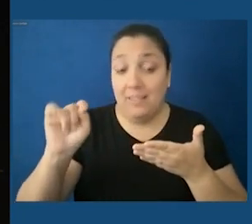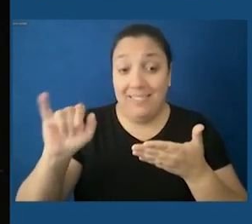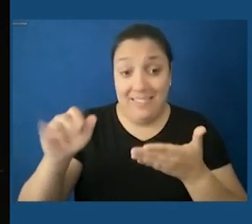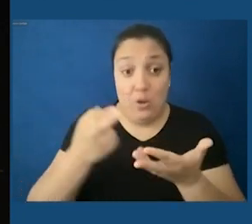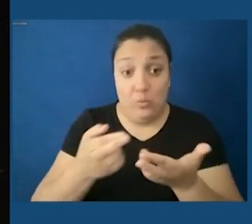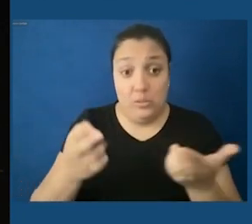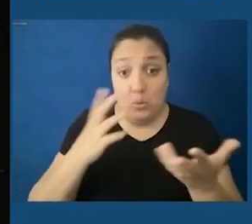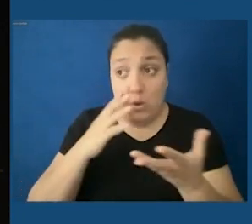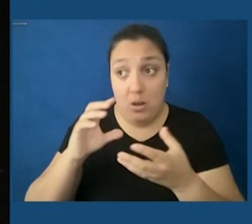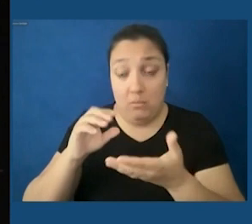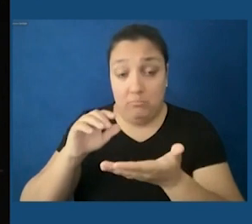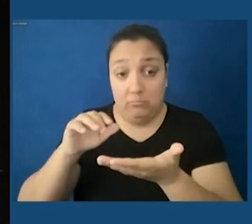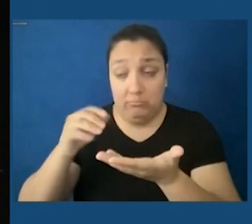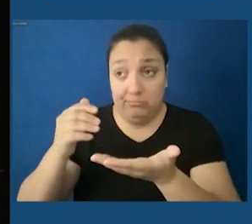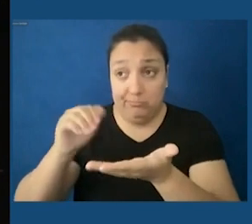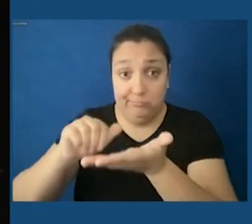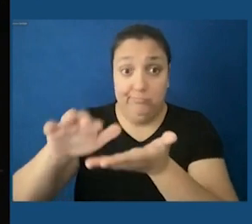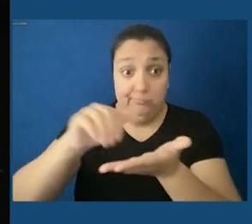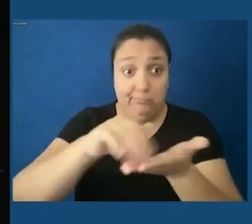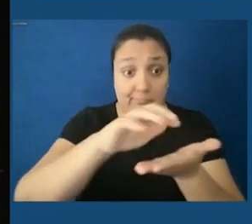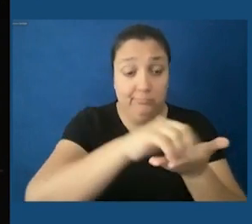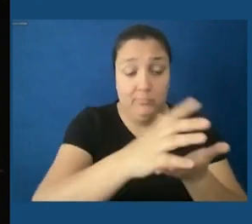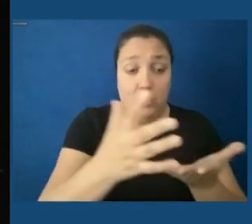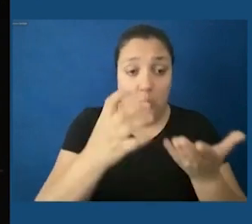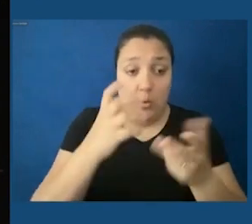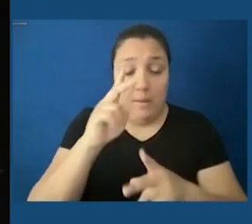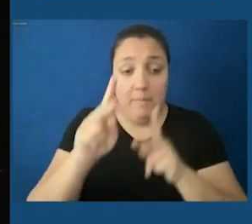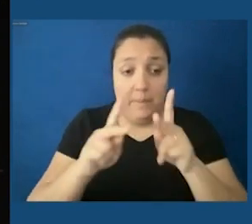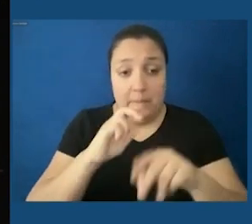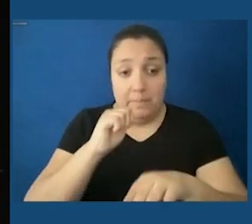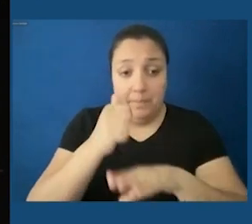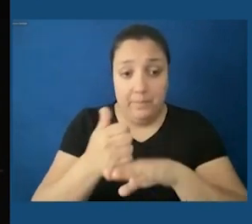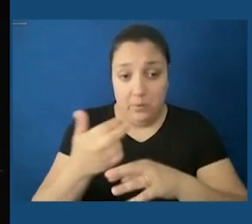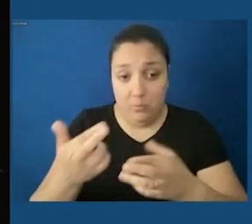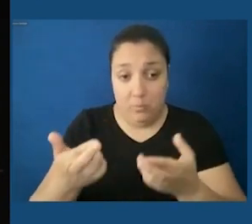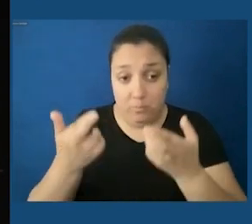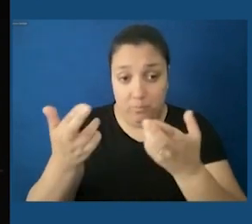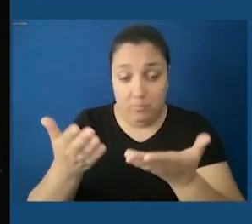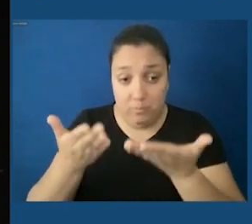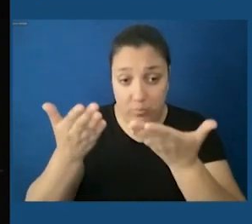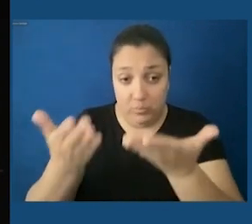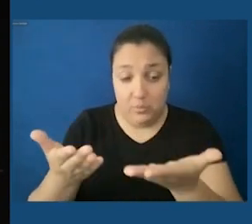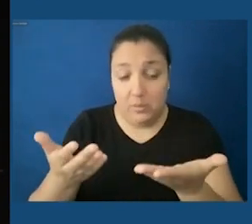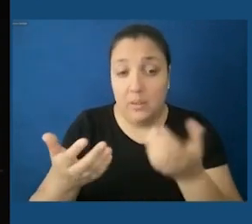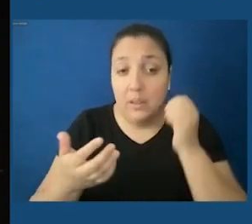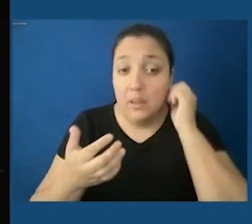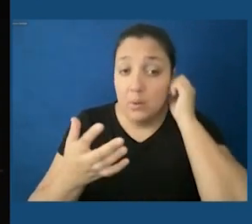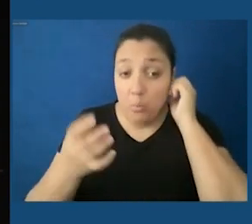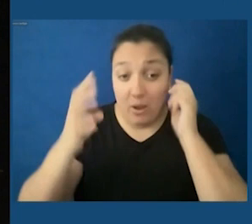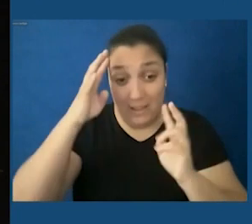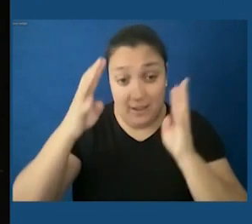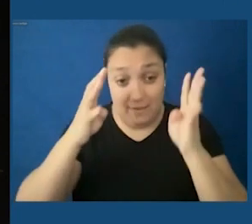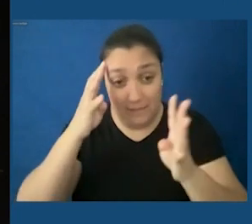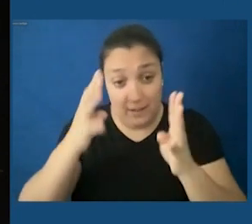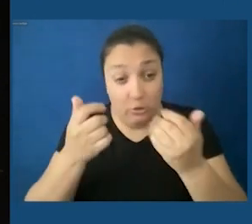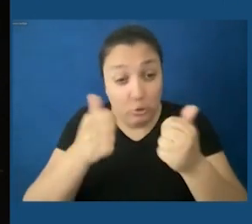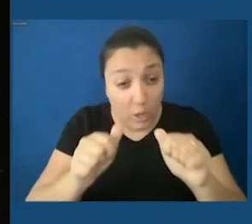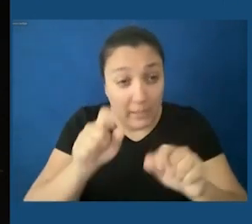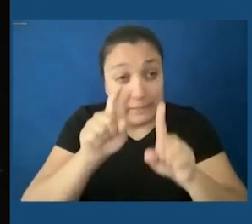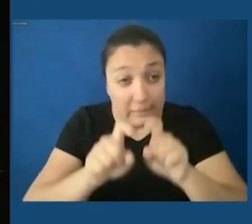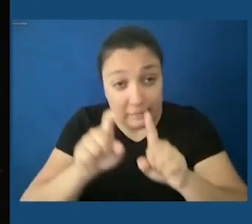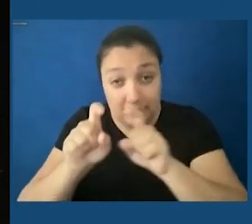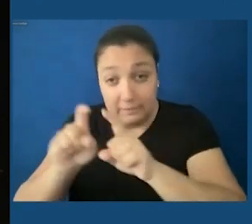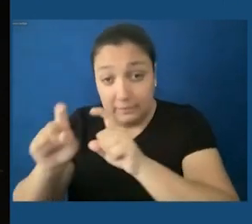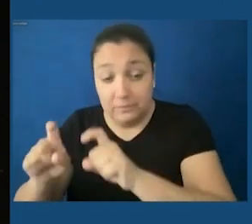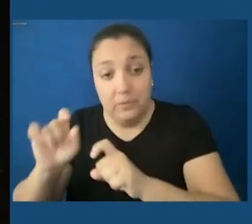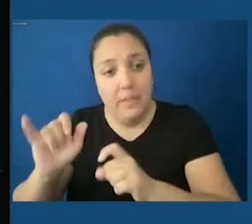communities to be able to apply for that funding, put a proposal forward, and know that we're always willing to be able to innovate and trial things. And it was a request